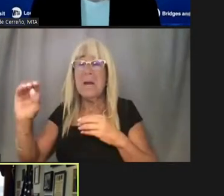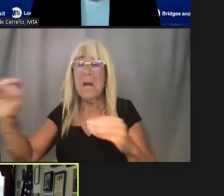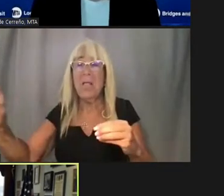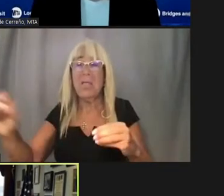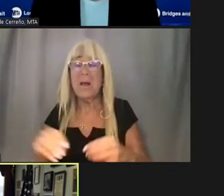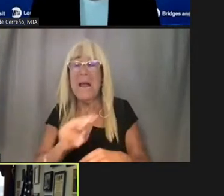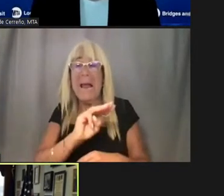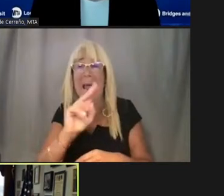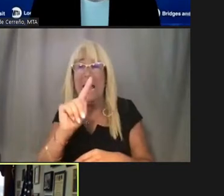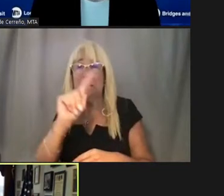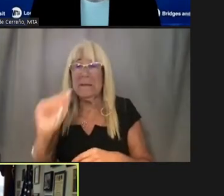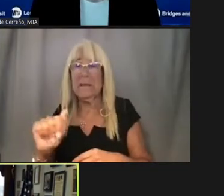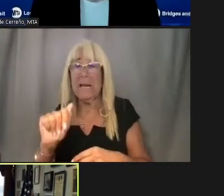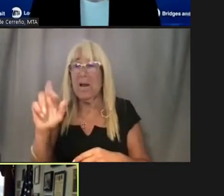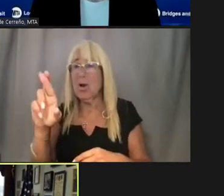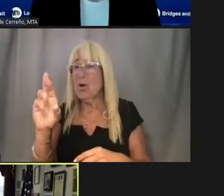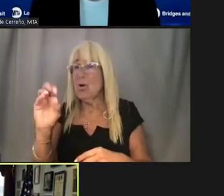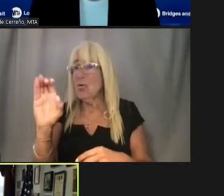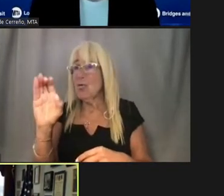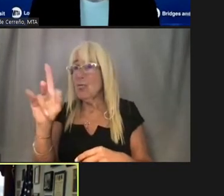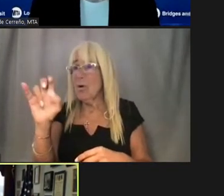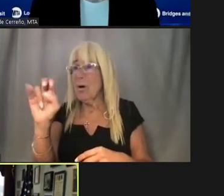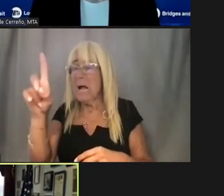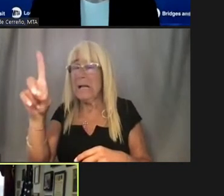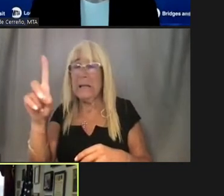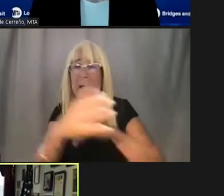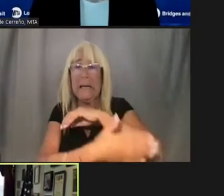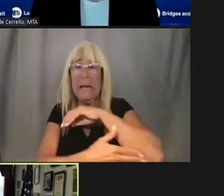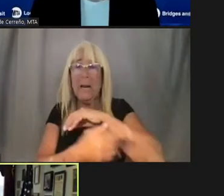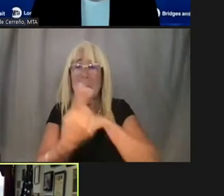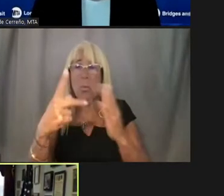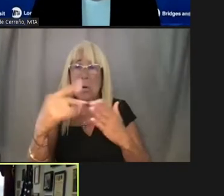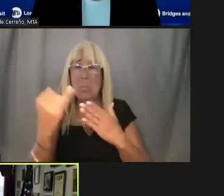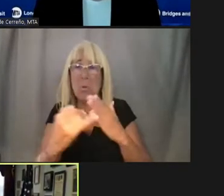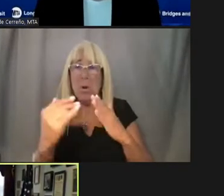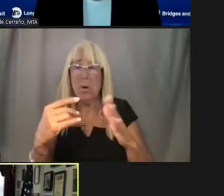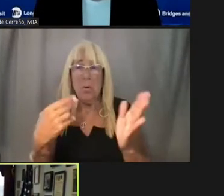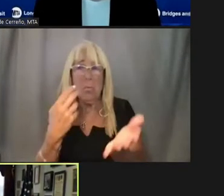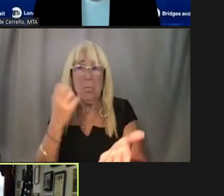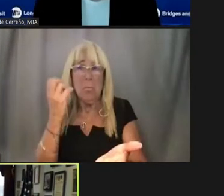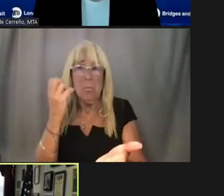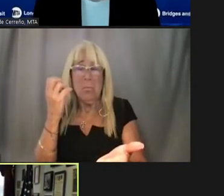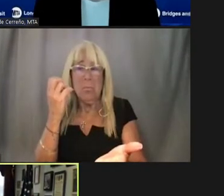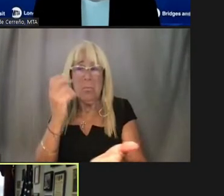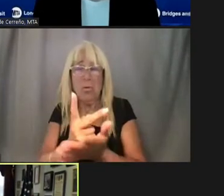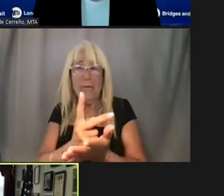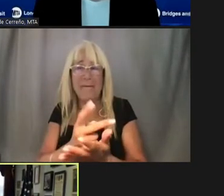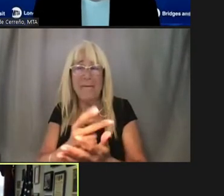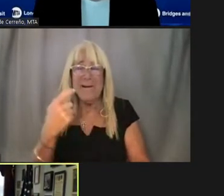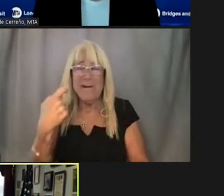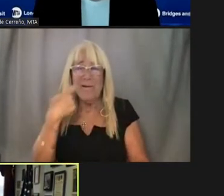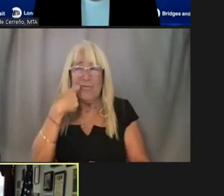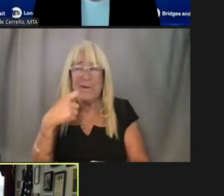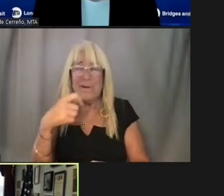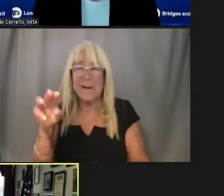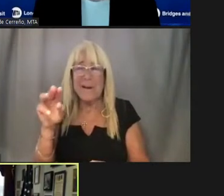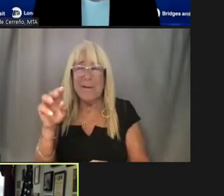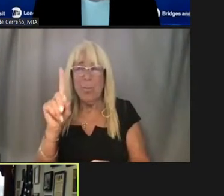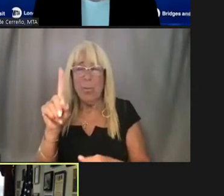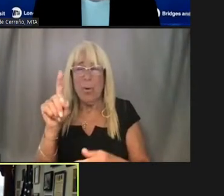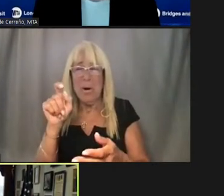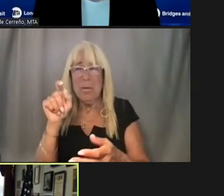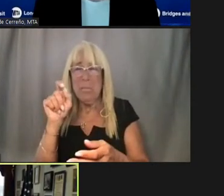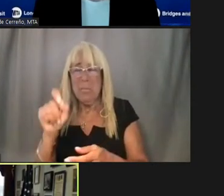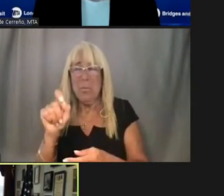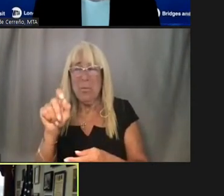MTA member Rockland County one project to prove in this point is the mta's recent 1.3 billion dollar Penn